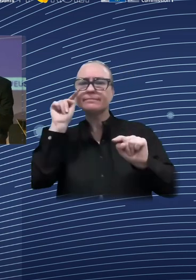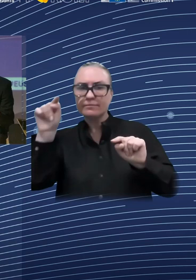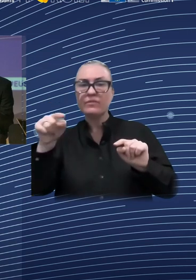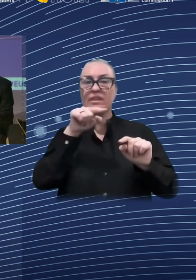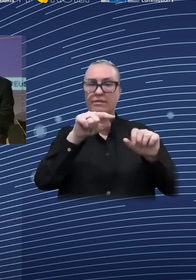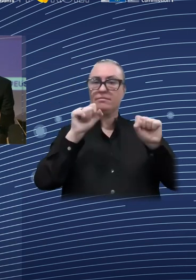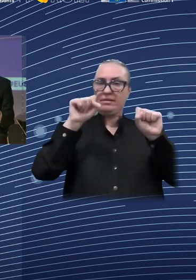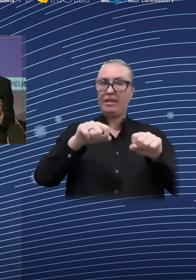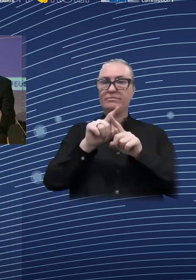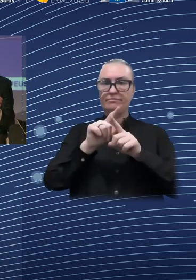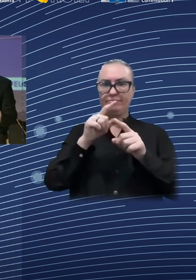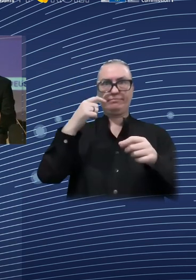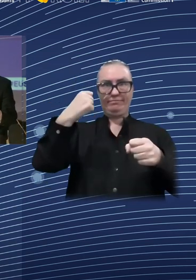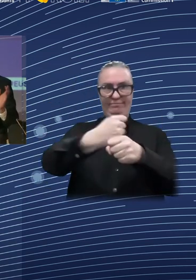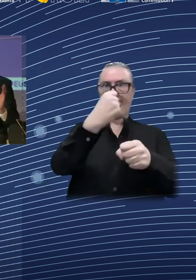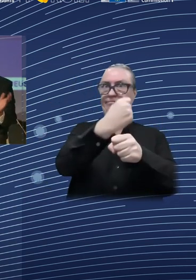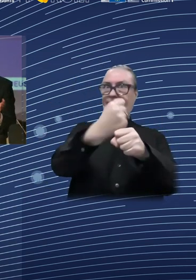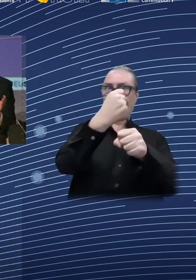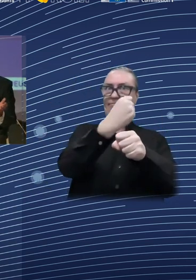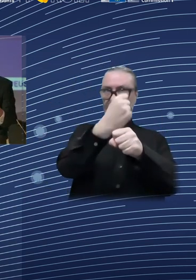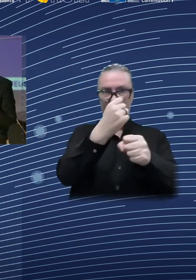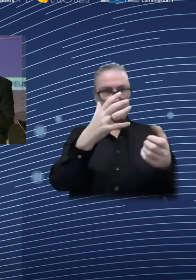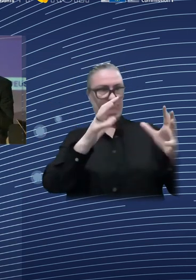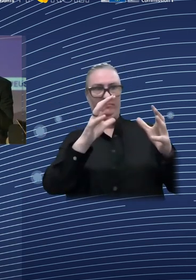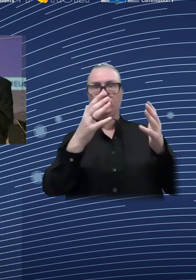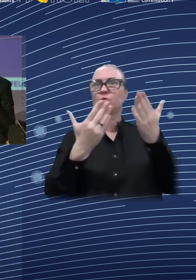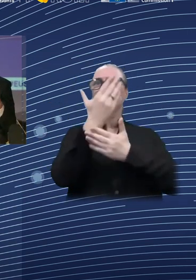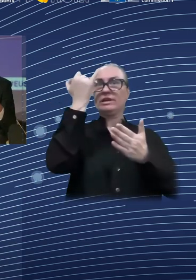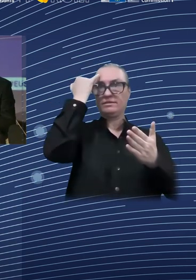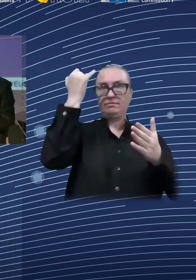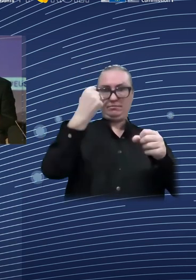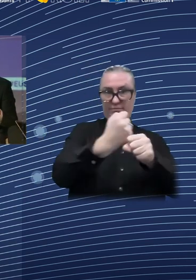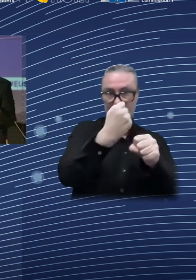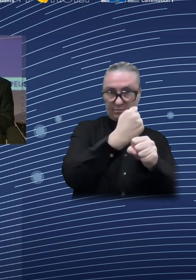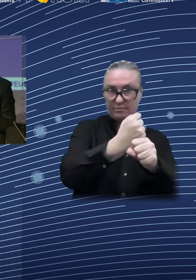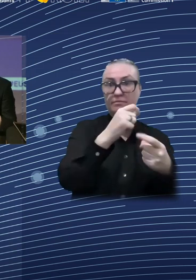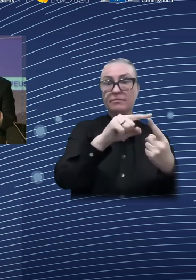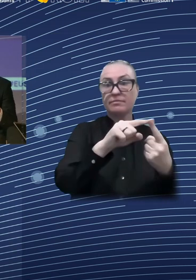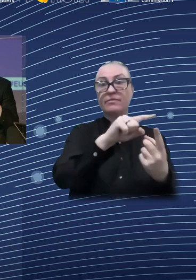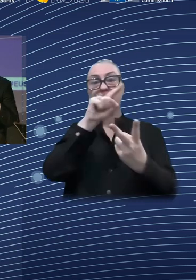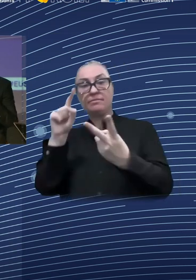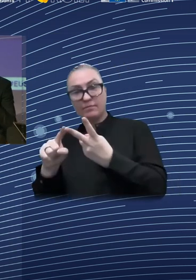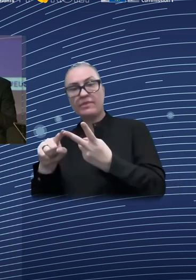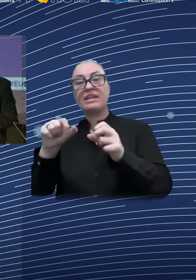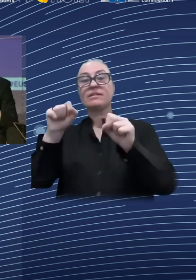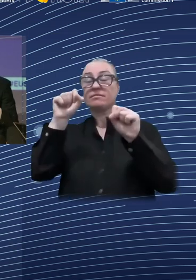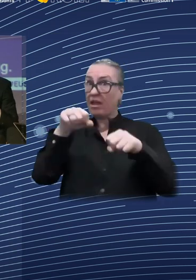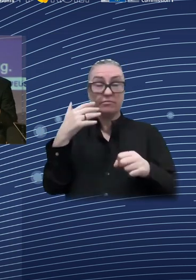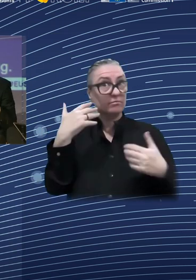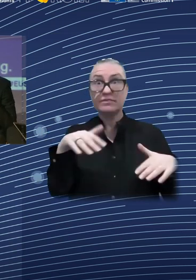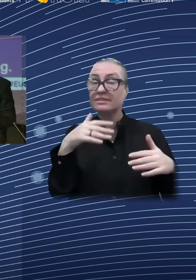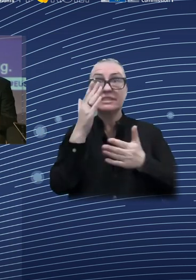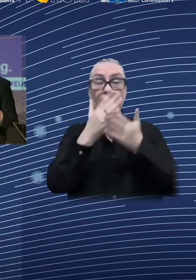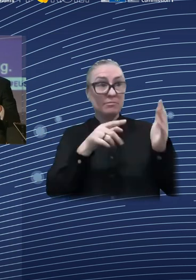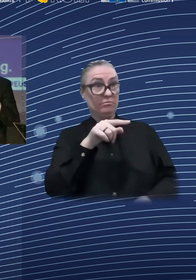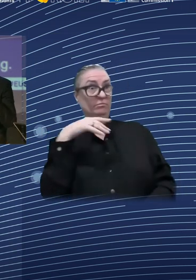just a tool to do something like a hammer or something, but it changes how you understand work and how you relate with work and